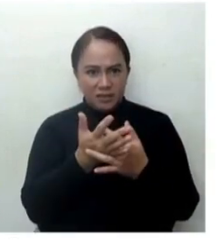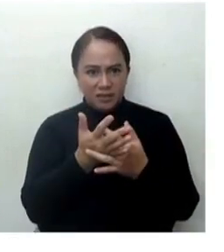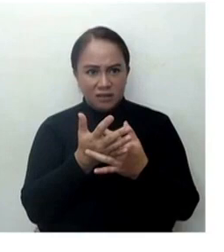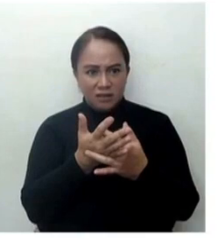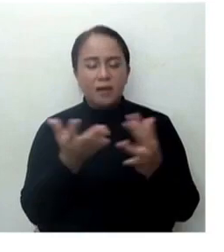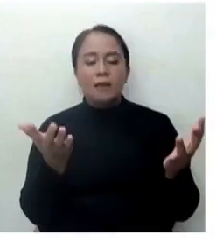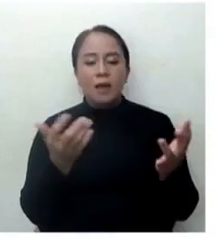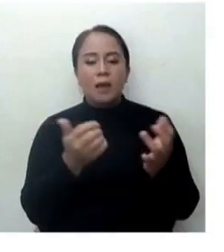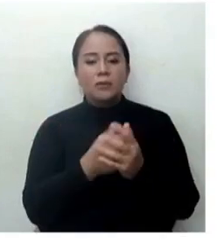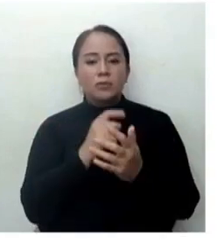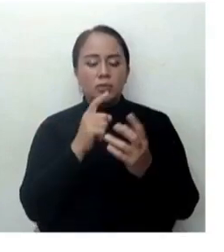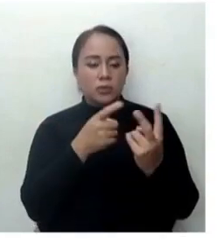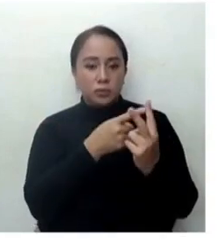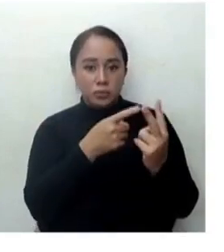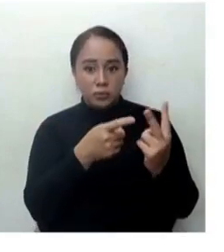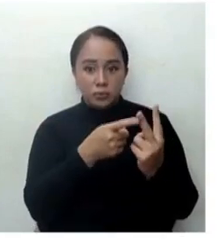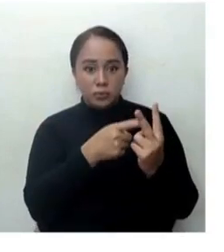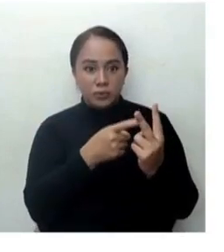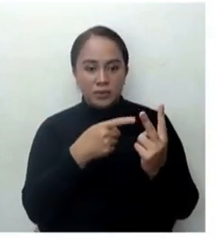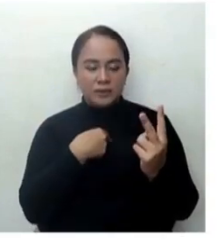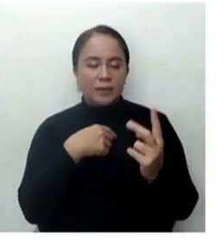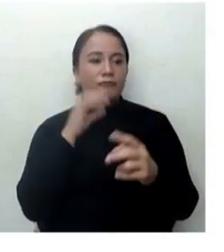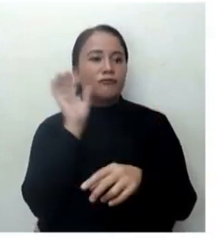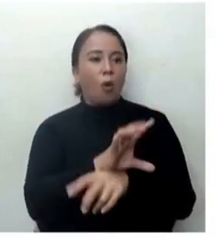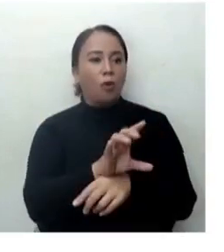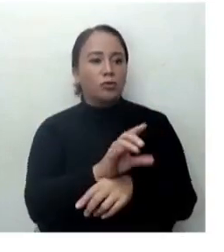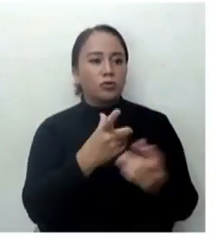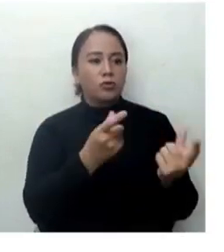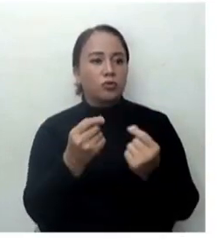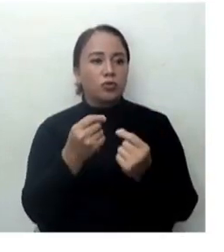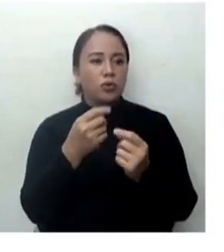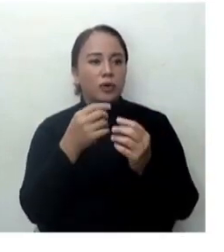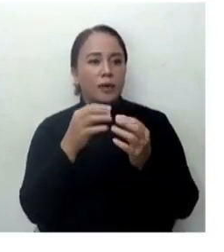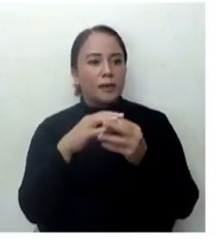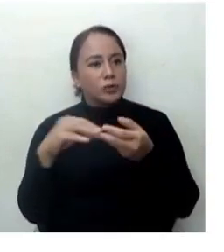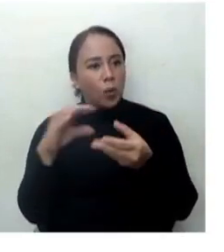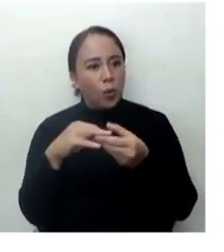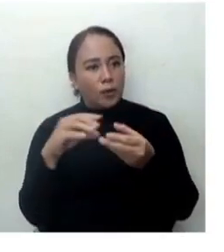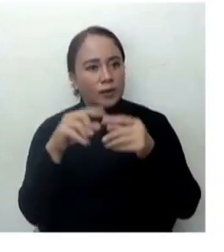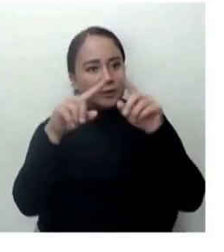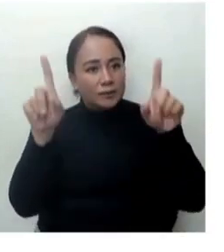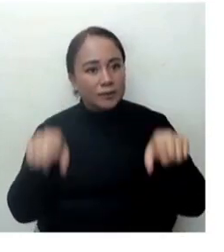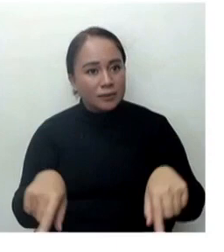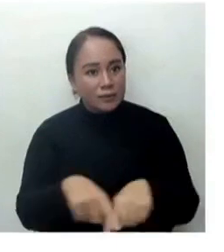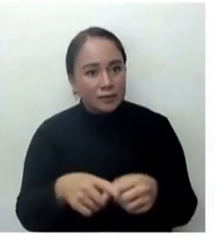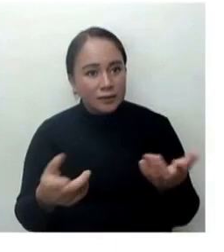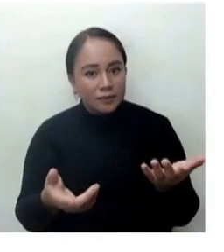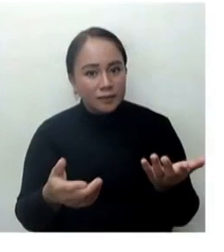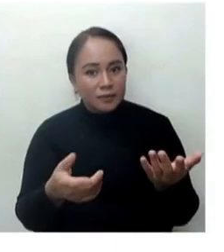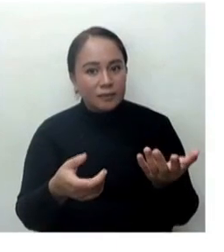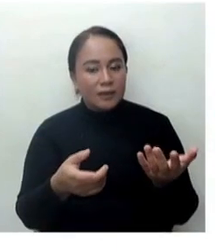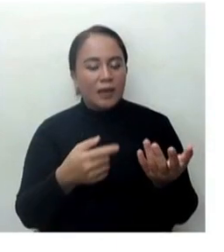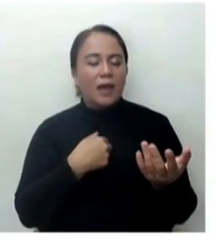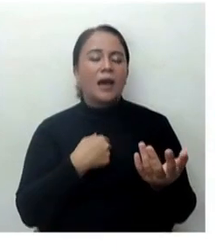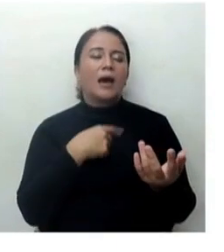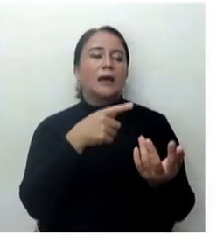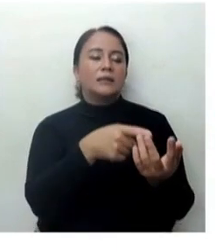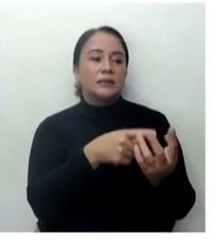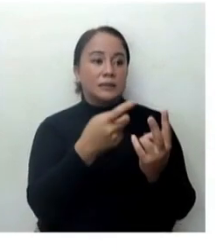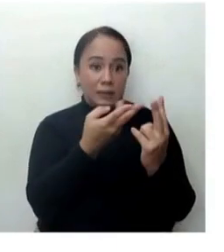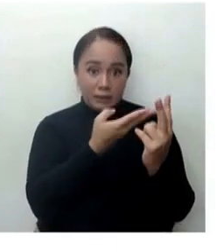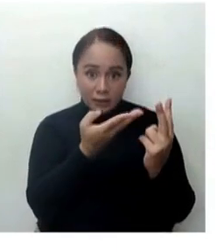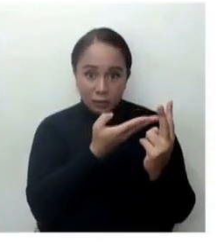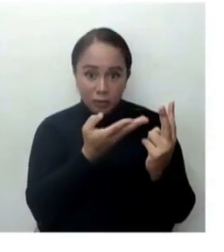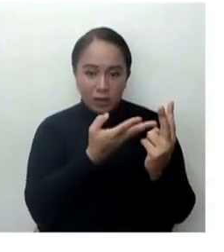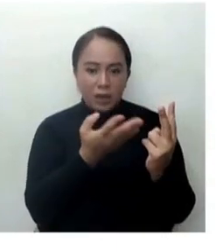that the witnesses were coerced to execute the documents. If indeed these people, Jed and Jonila, you